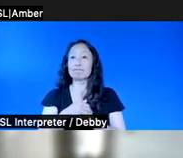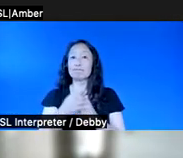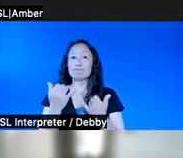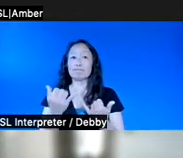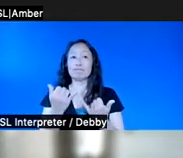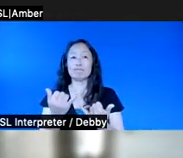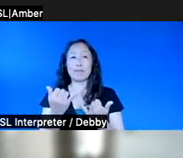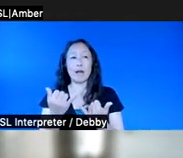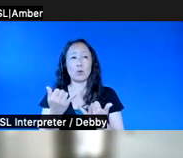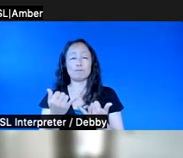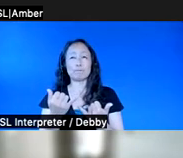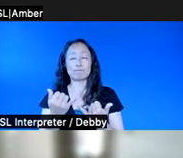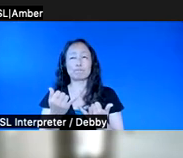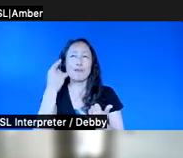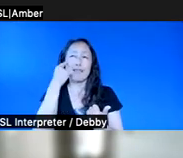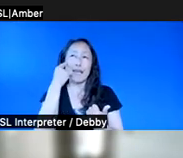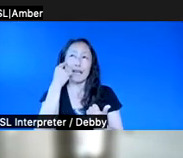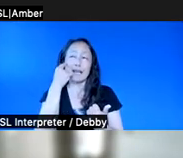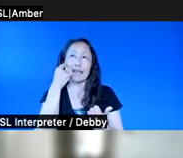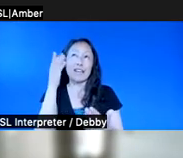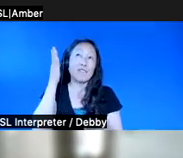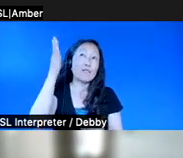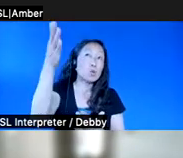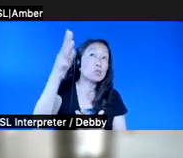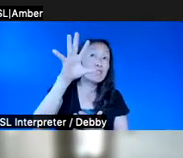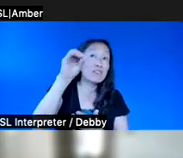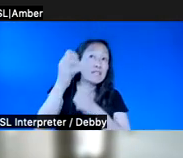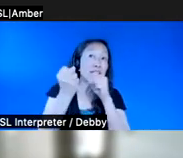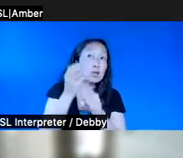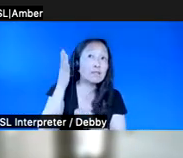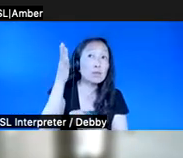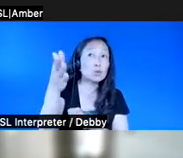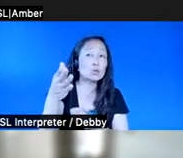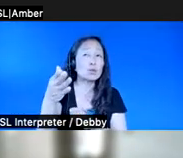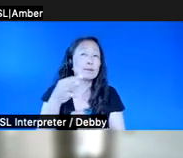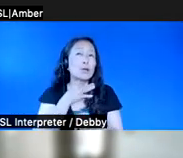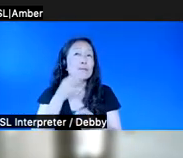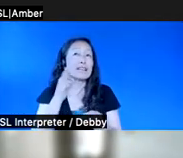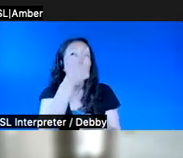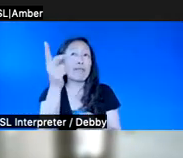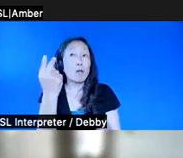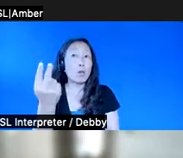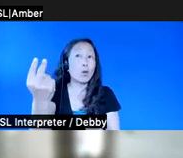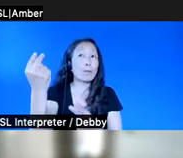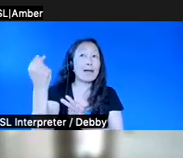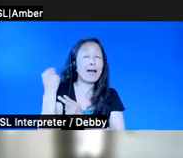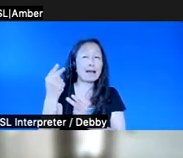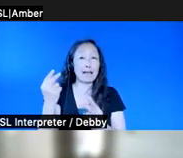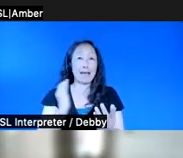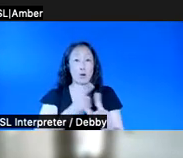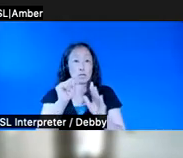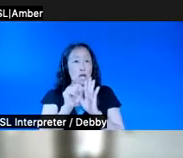that's going to be told about this time? Because in the last, 2 years, 3 years, like things